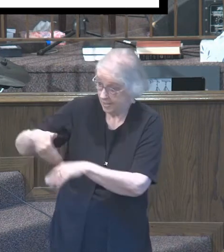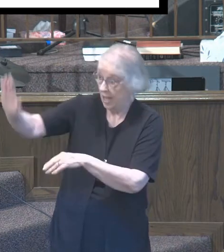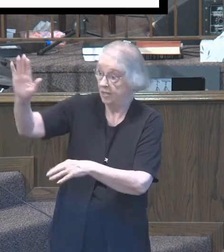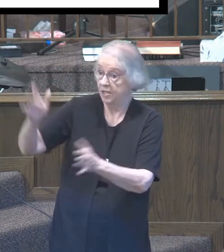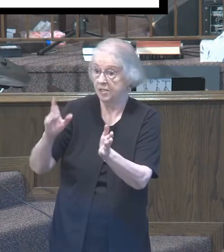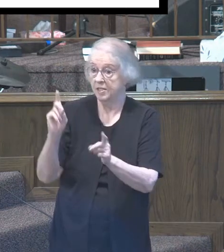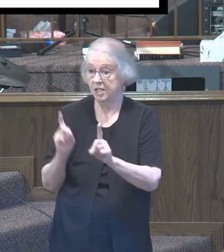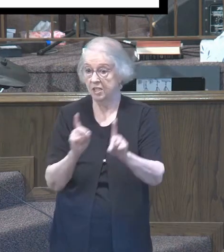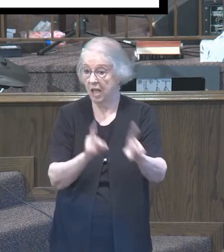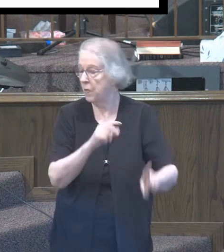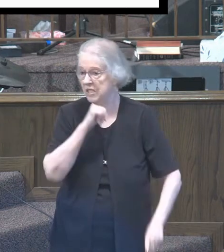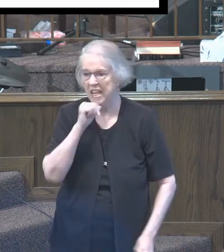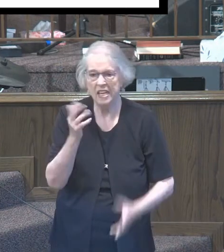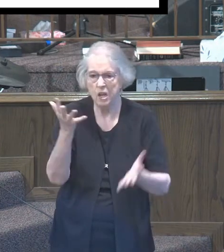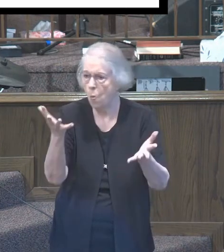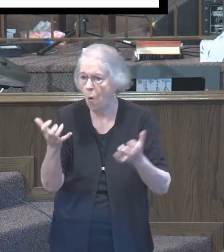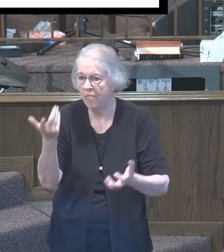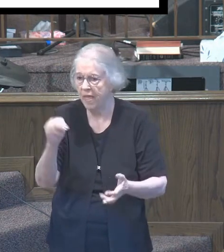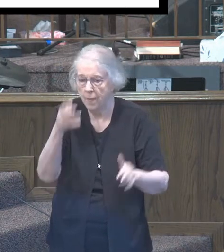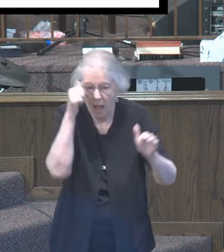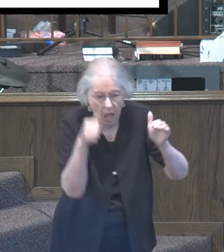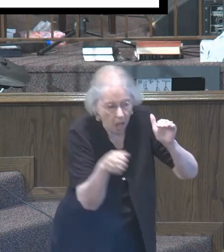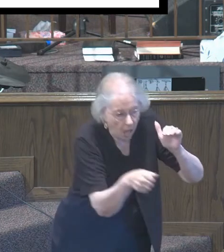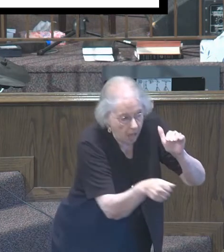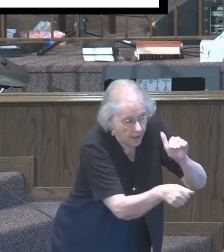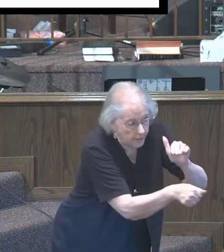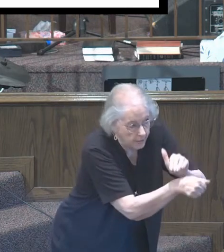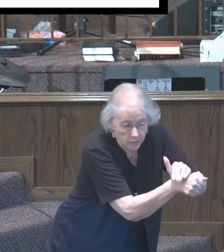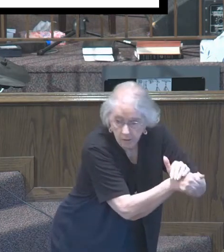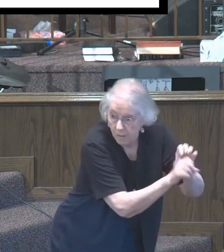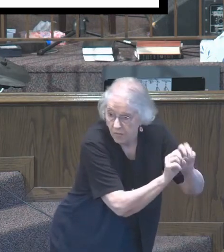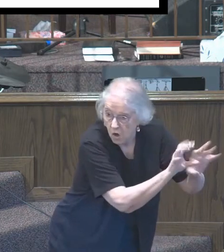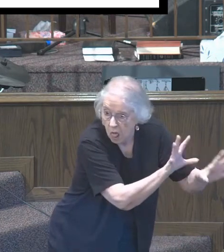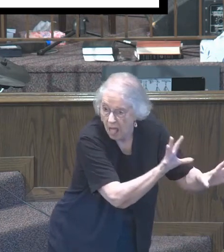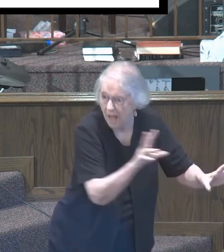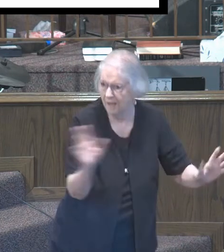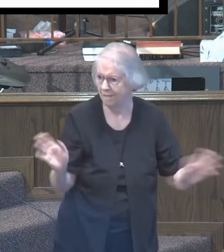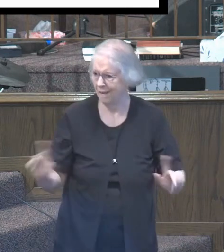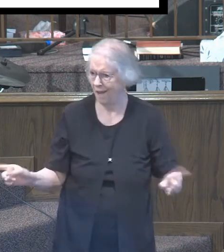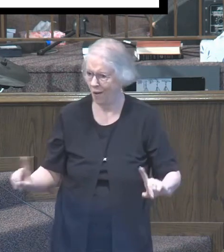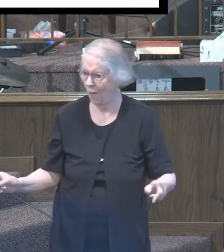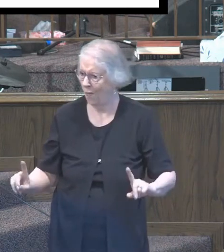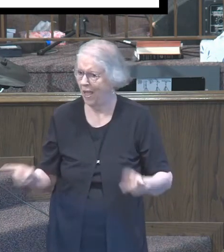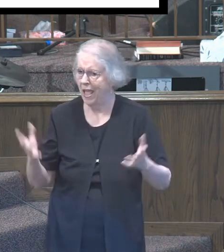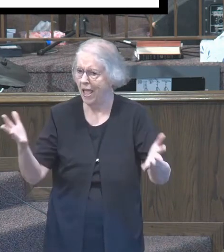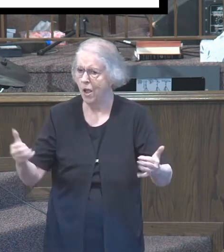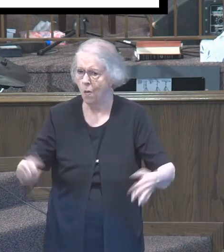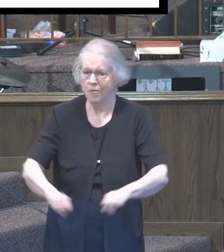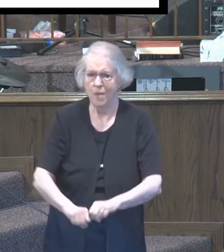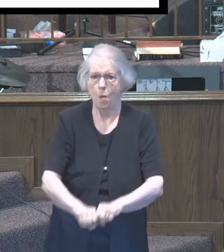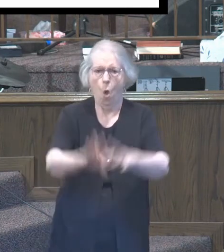I've put you there on a hilltop, on a light stand, shine. Keep open